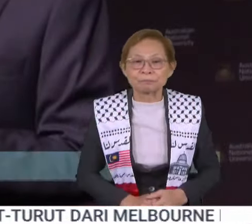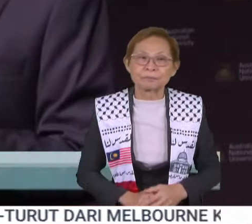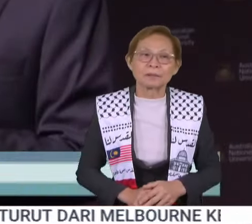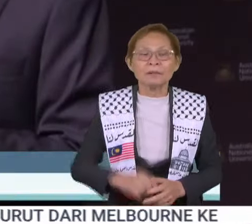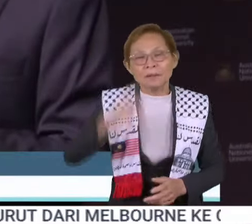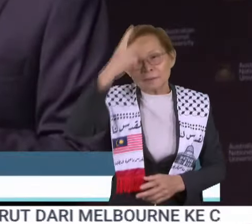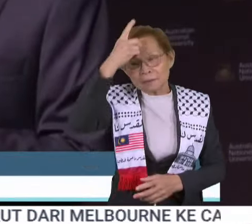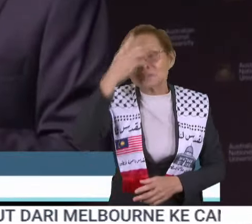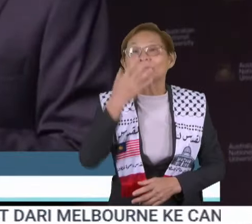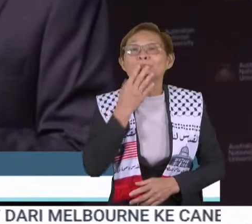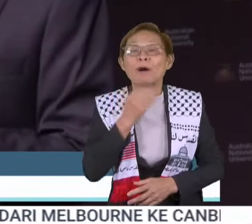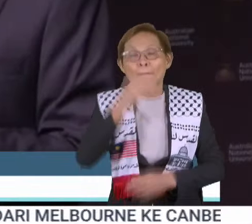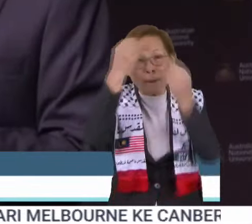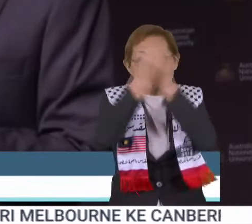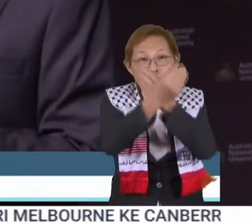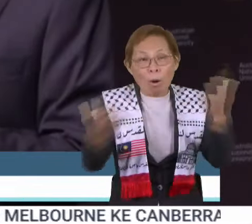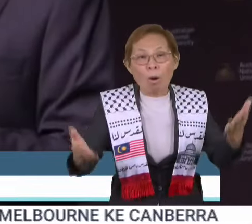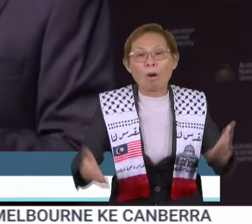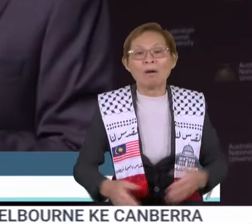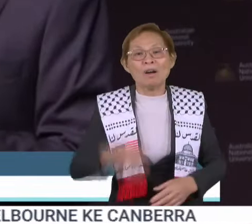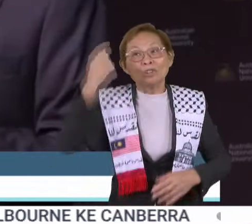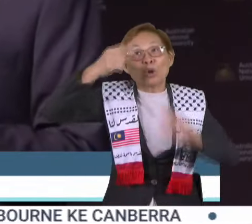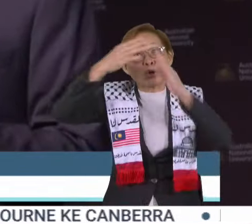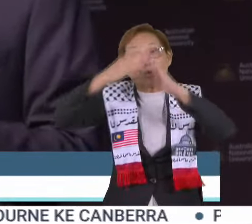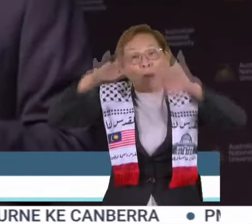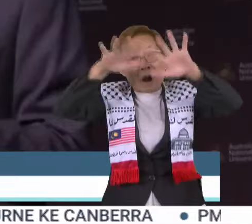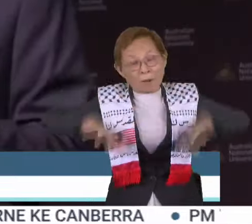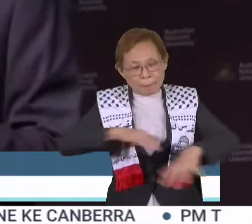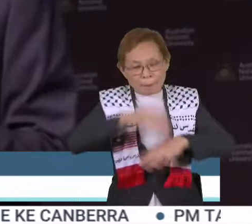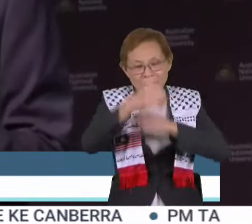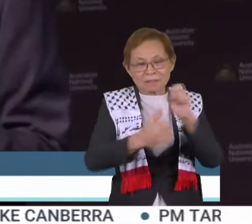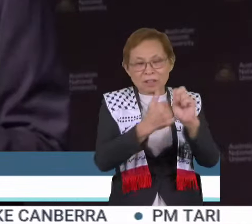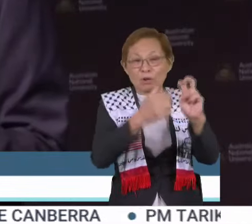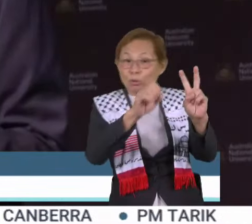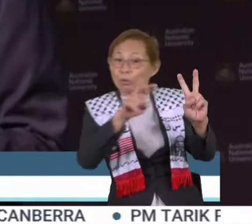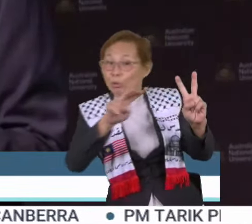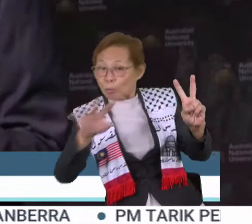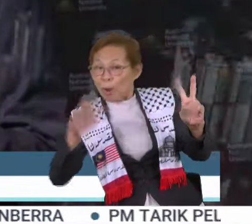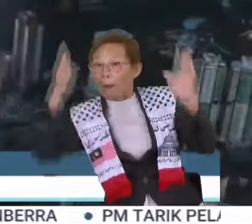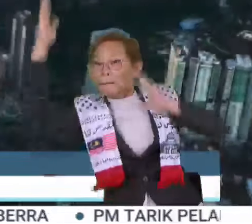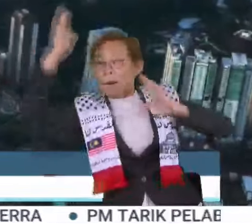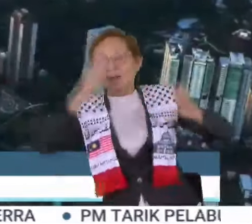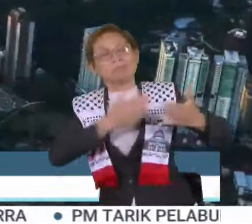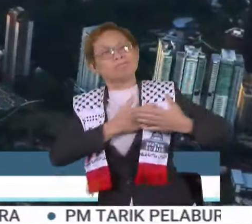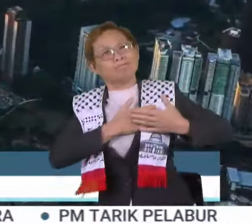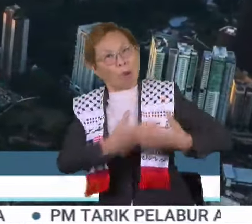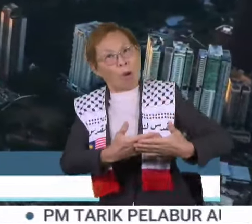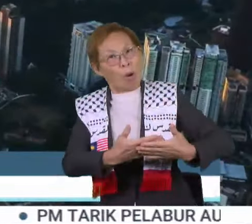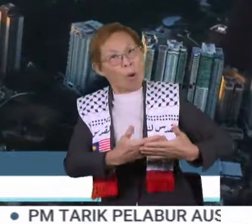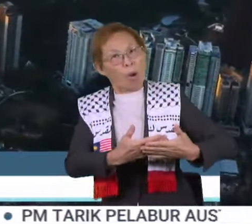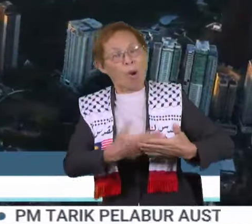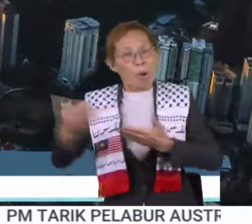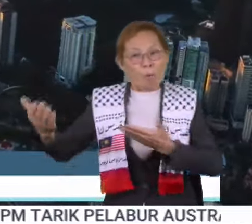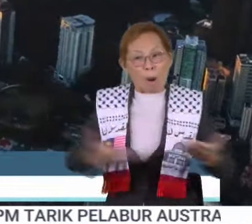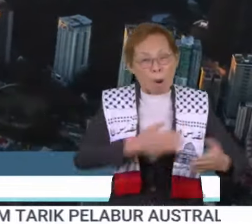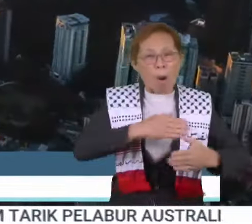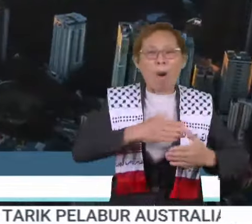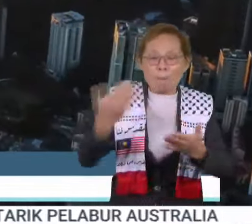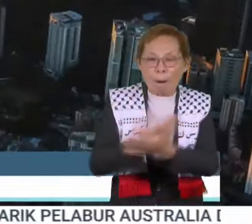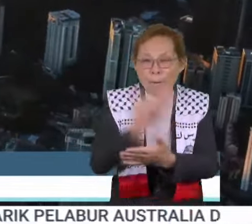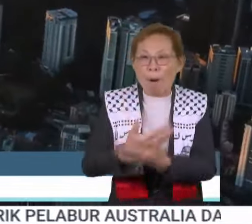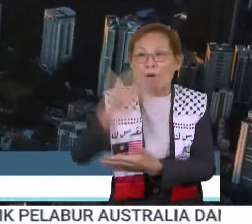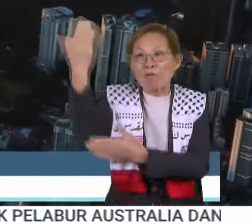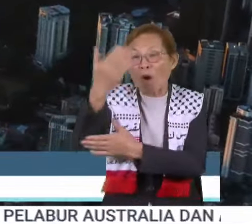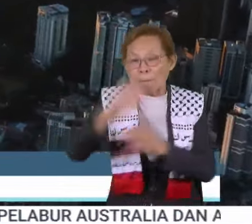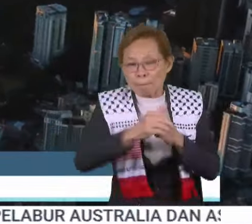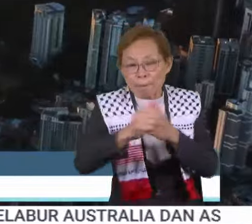Dalam pada itu, Datuk Seri Anwar memaklumkan selaku tuan rumah ASEAN pada tahun hadapan, Malaysia komited membawa pembaharuan kepada Forum